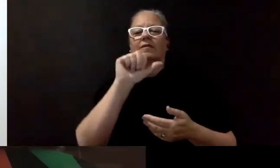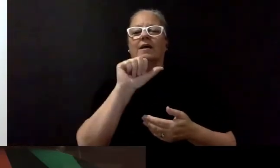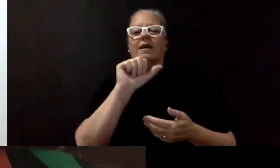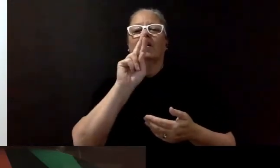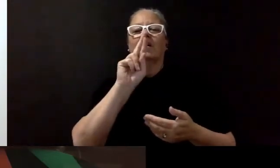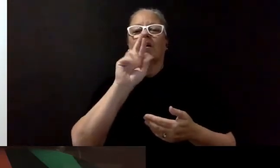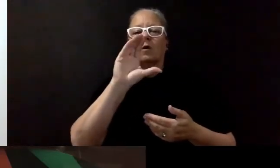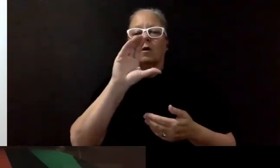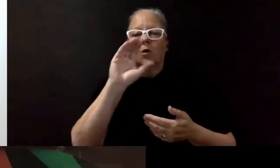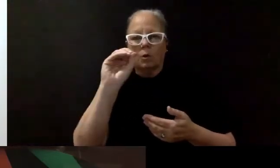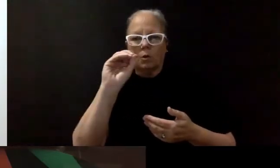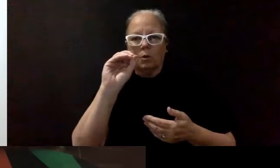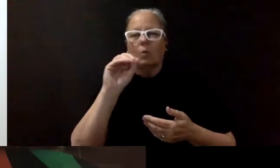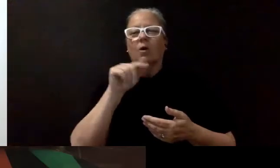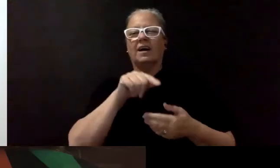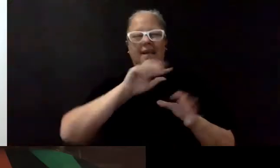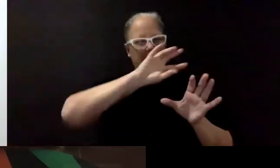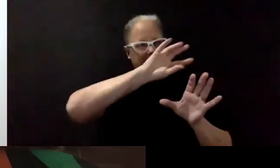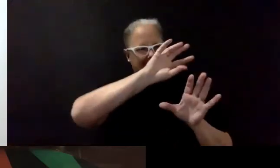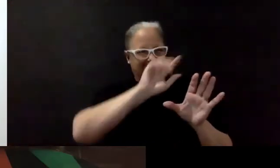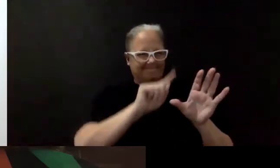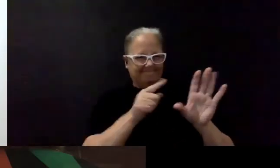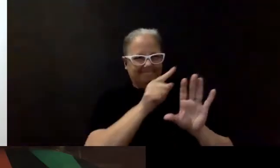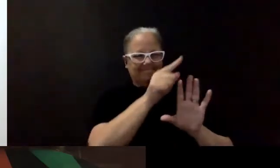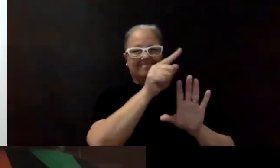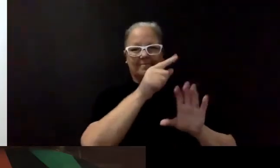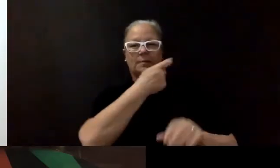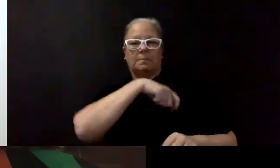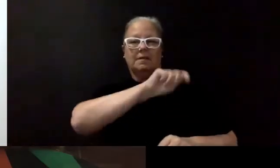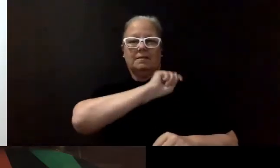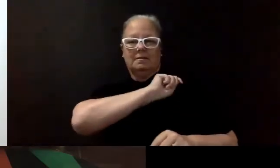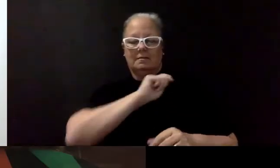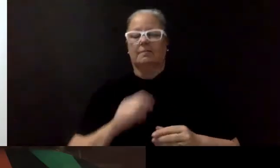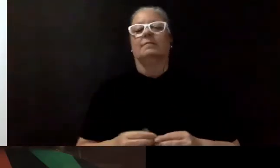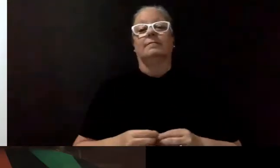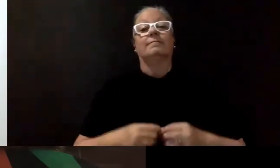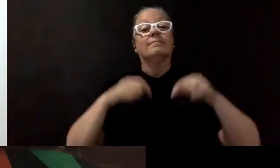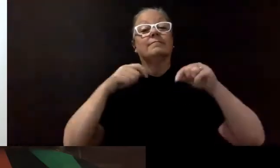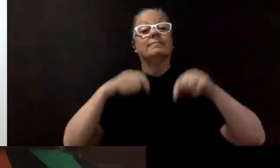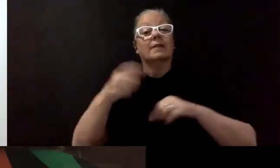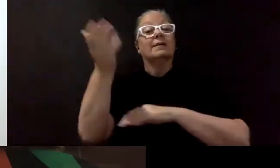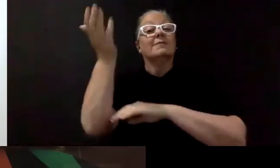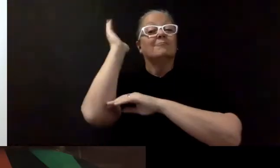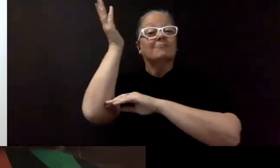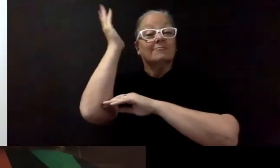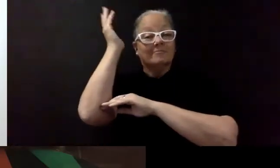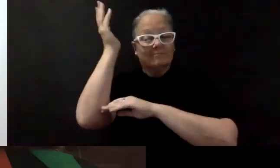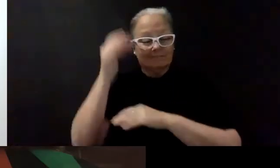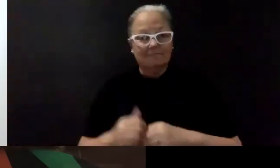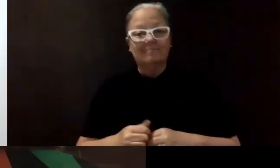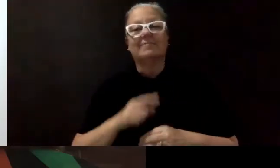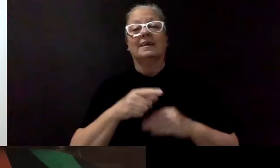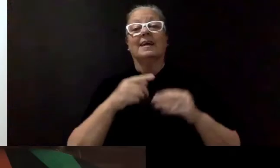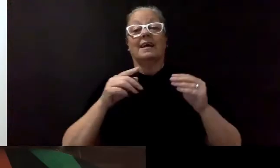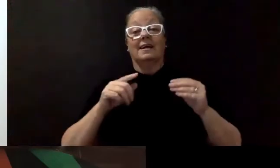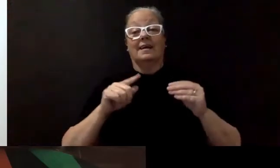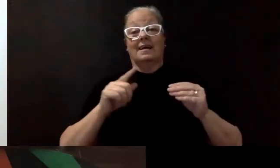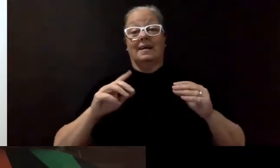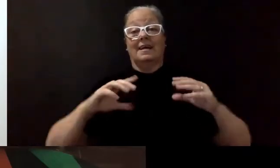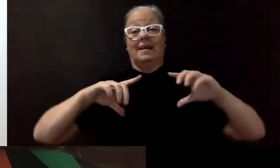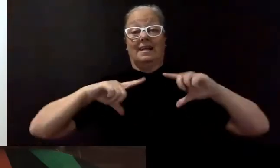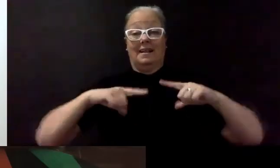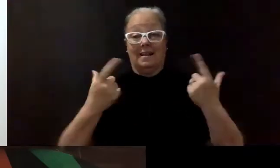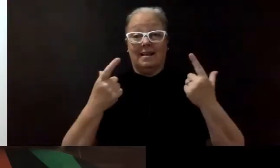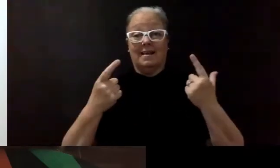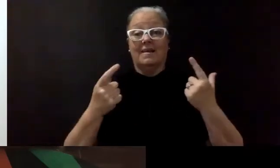region of Spain. This seminar is organized by Lifelong Learning Schools of Minorca